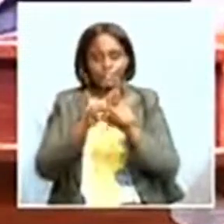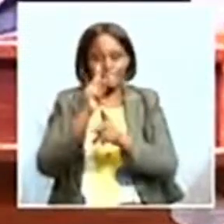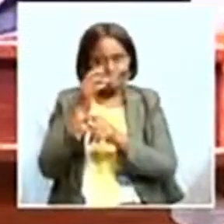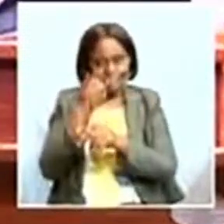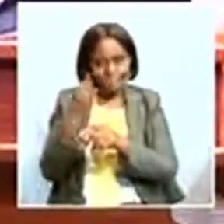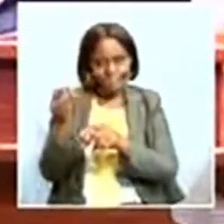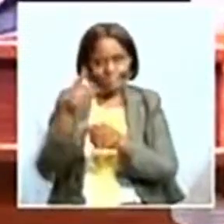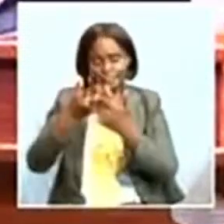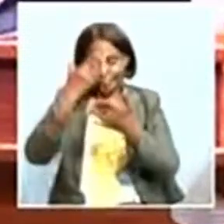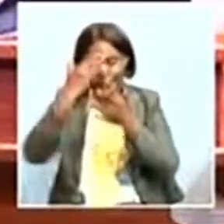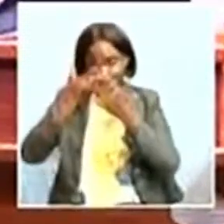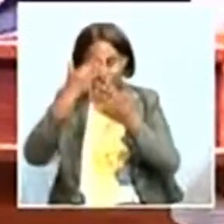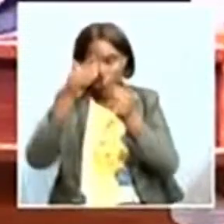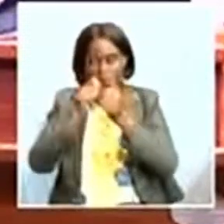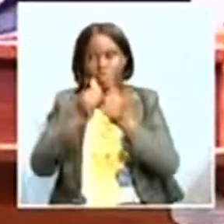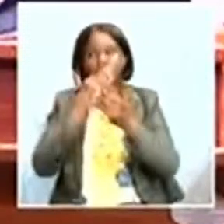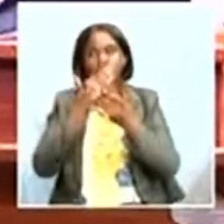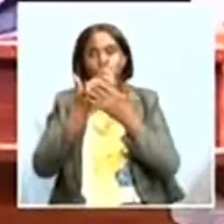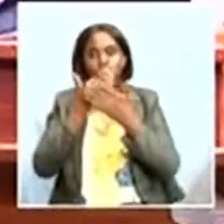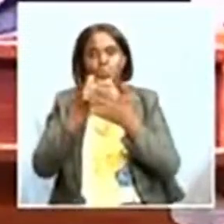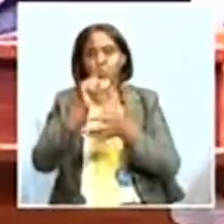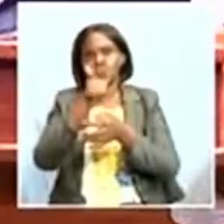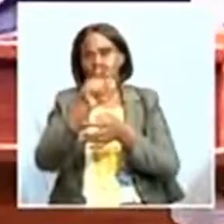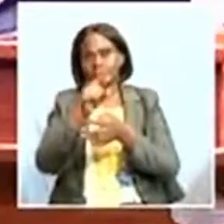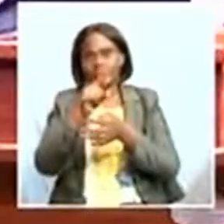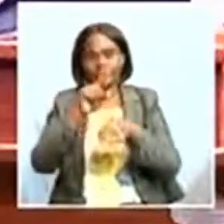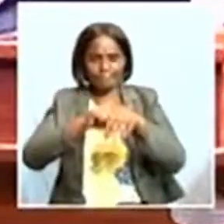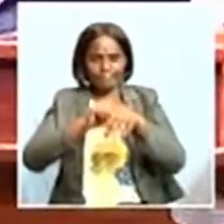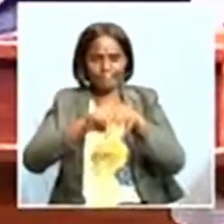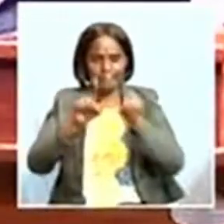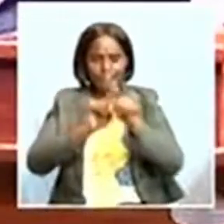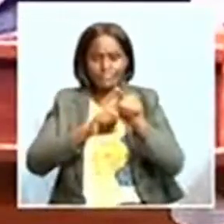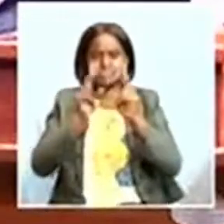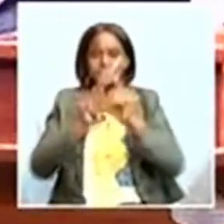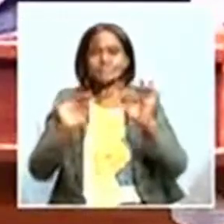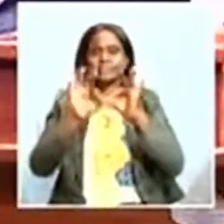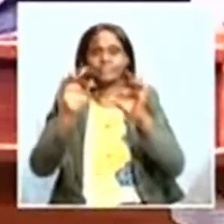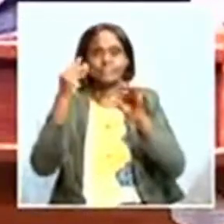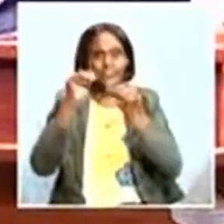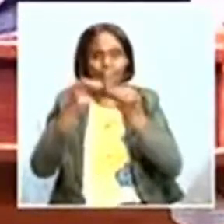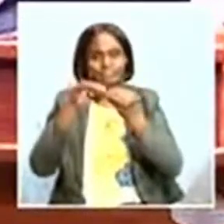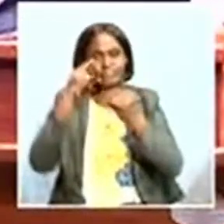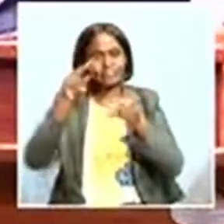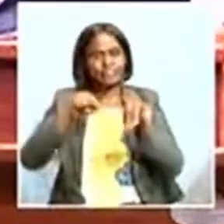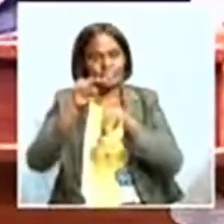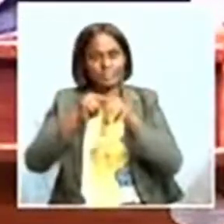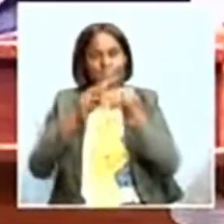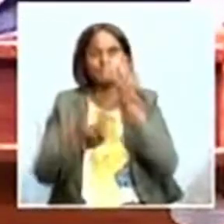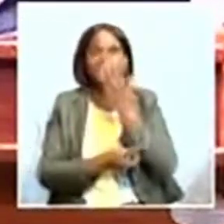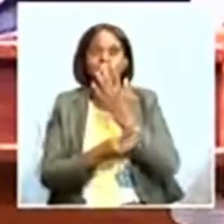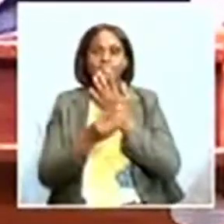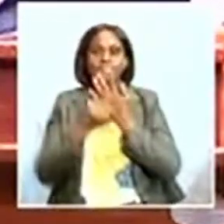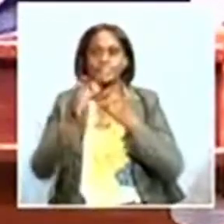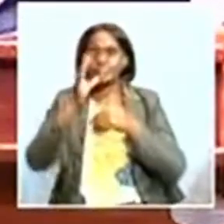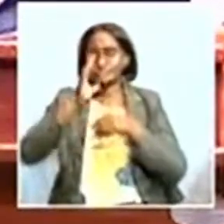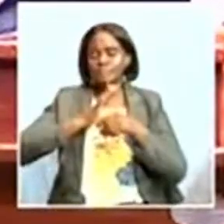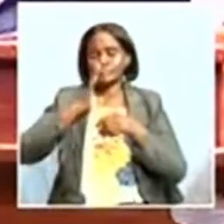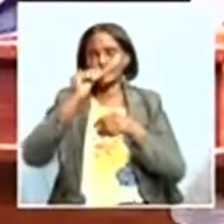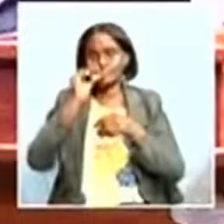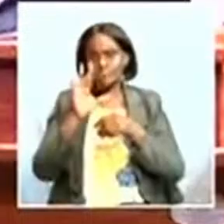learners with 21st century competences essential for national development. Madam